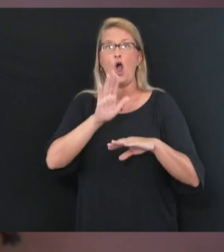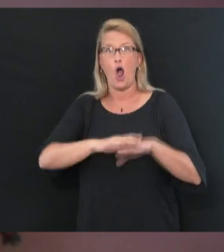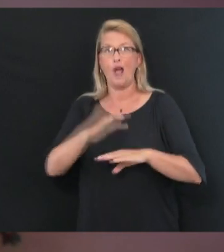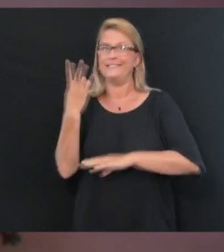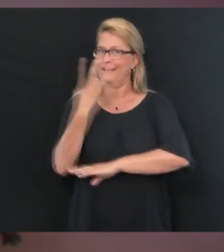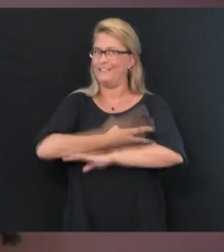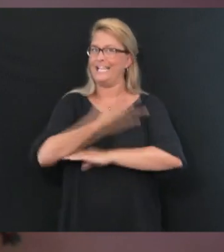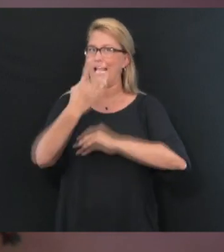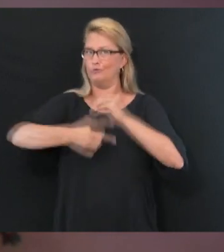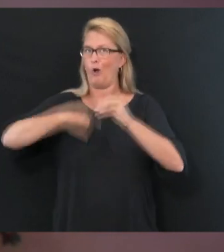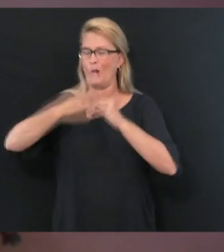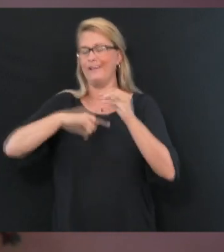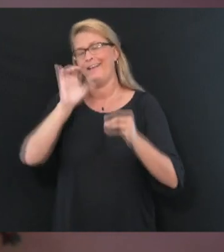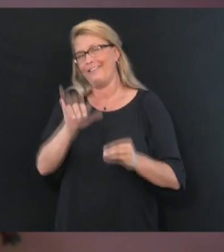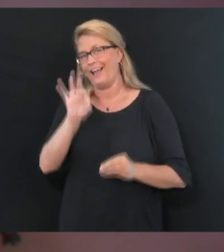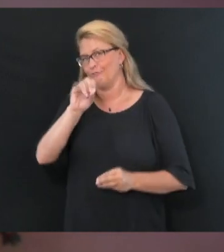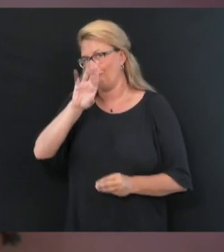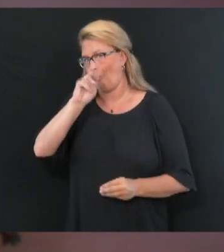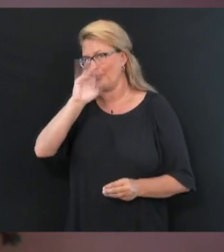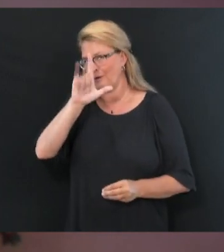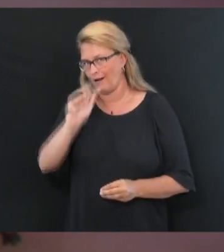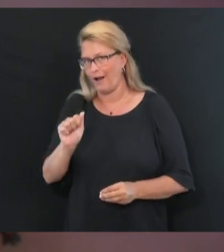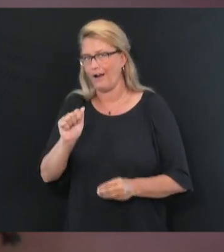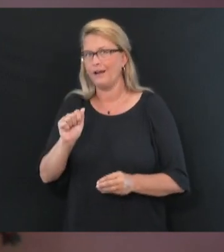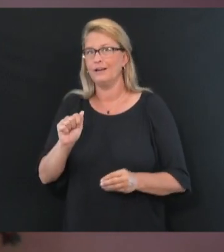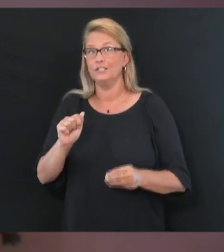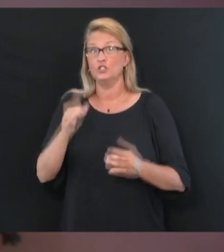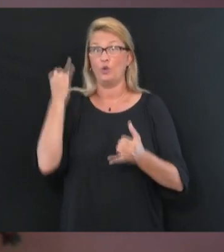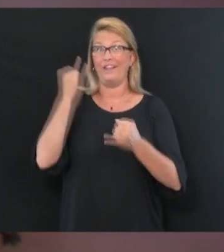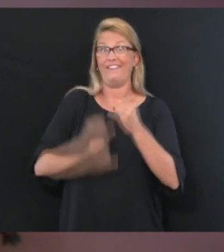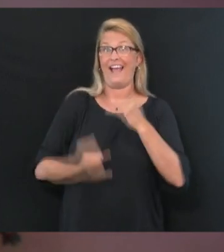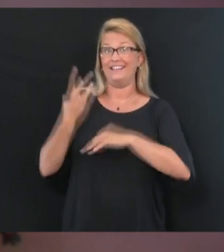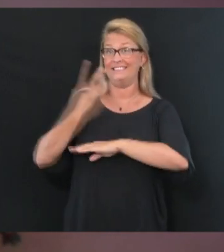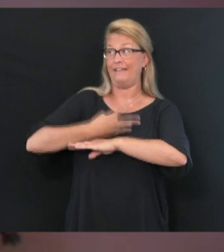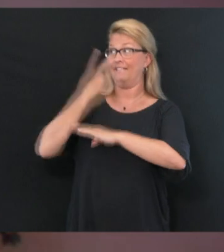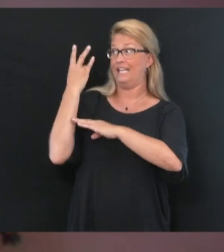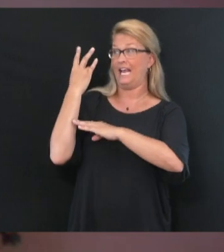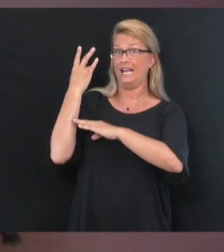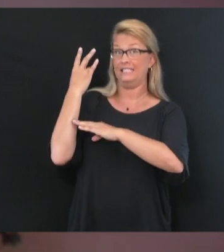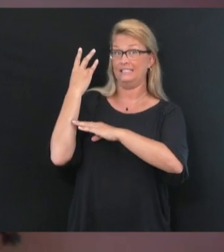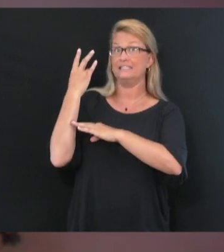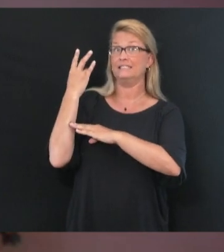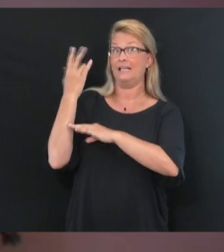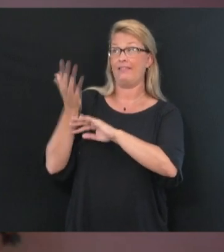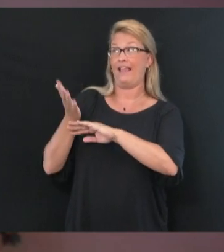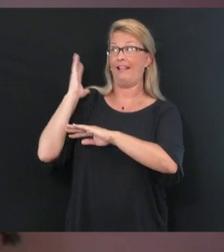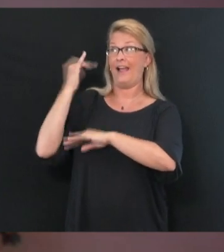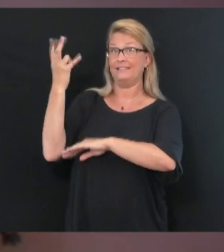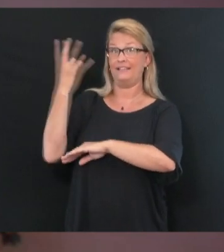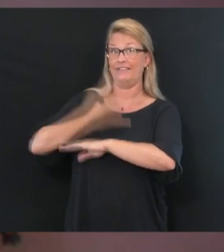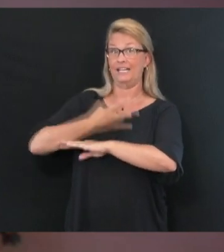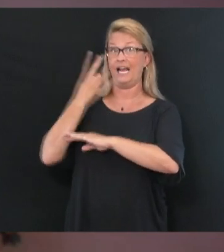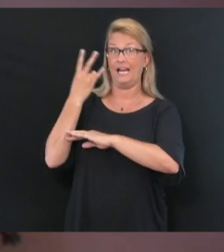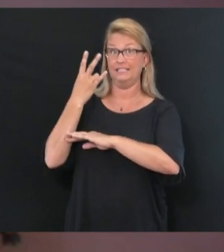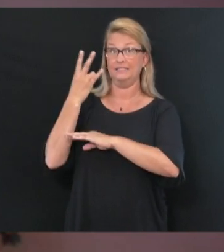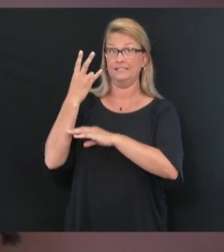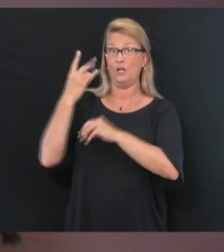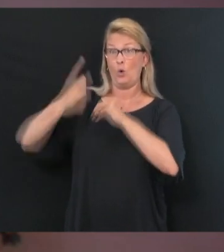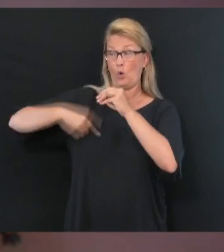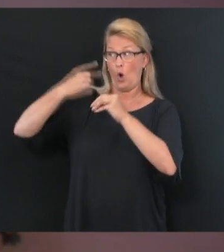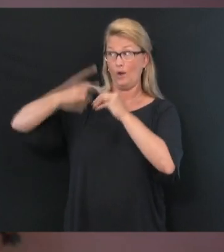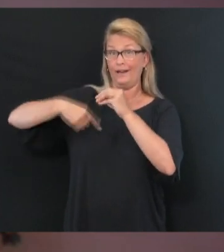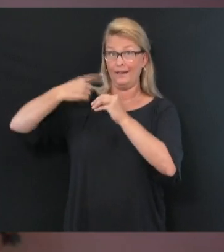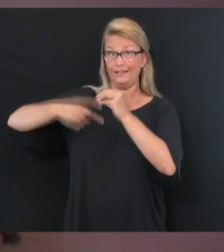actually averages the last 7 days of daily new cases in the state and in